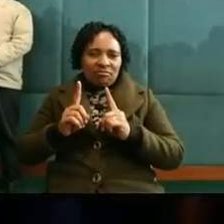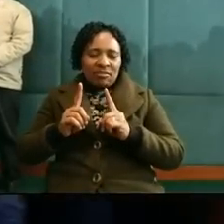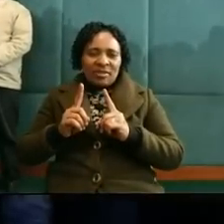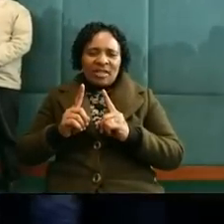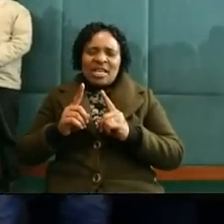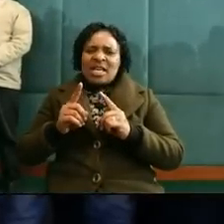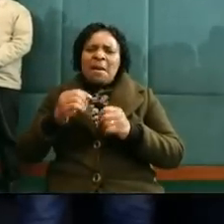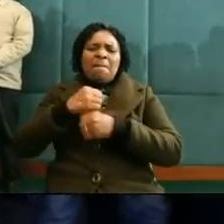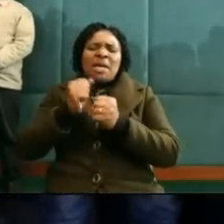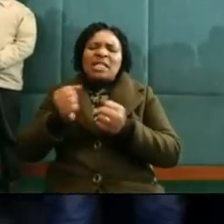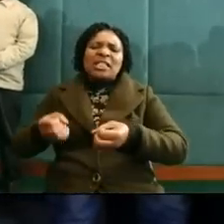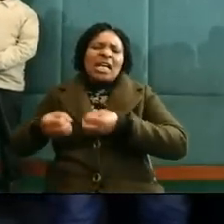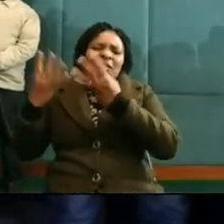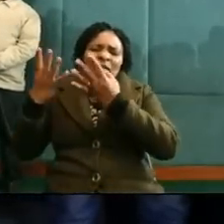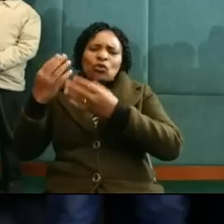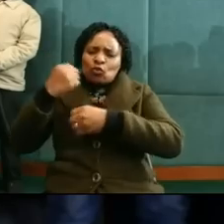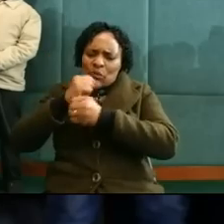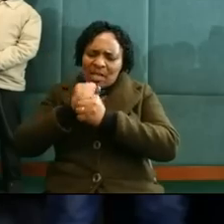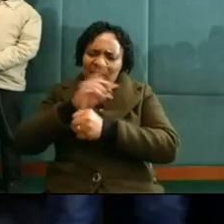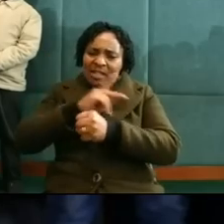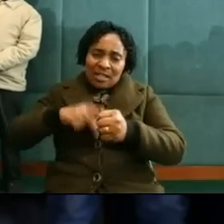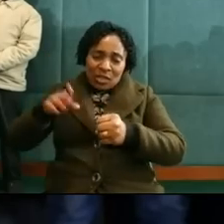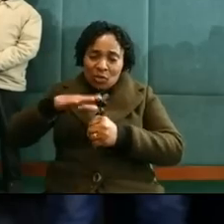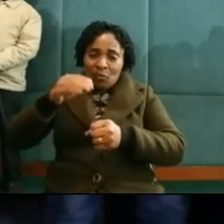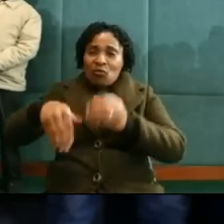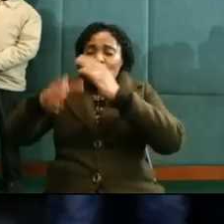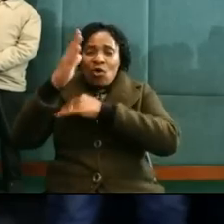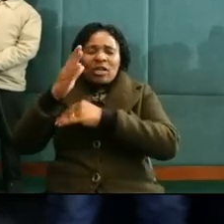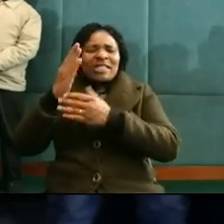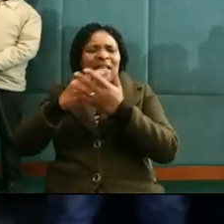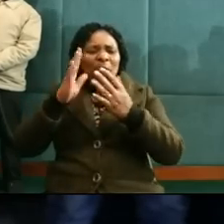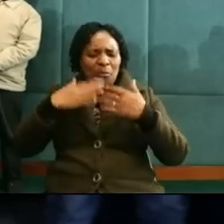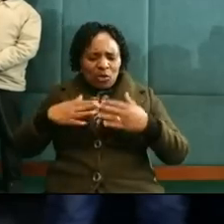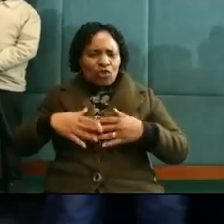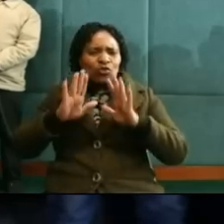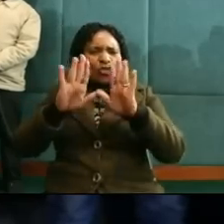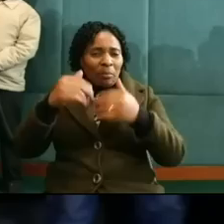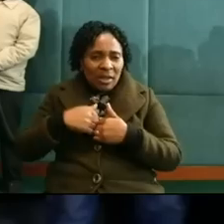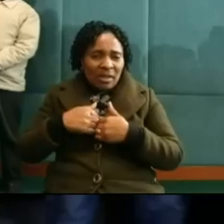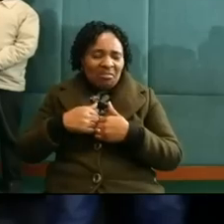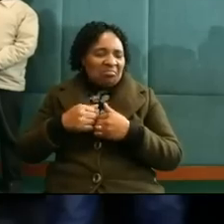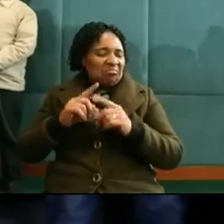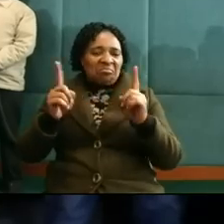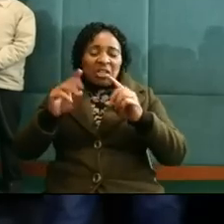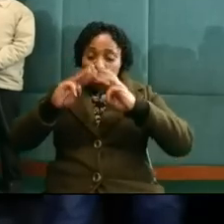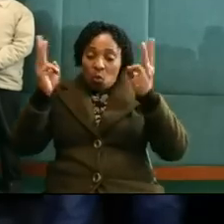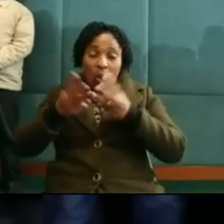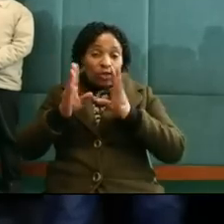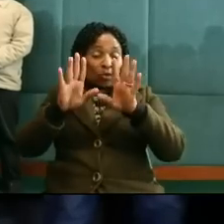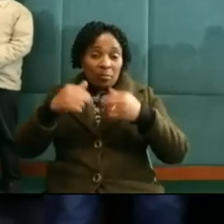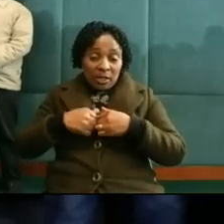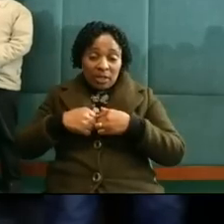made so much sacrifice to make it to the kingdom of God. Am I going to make somebody to stop? No, no, no. There is nobody on the planet so important to stop me from making it